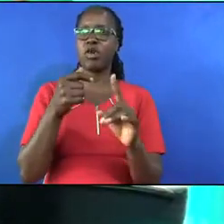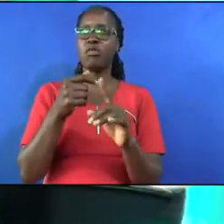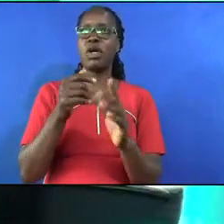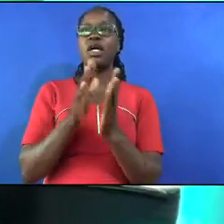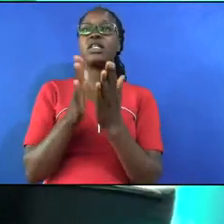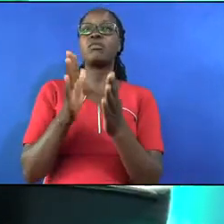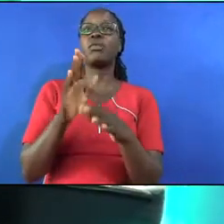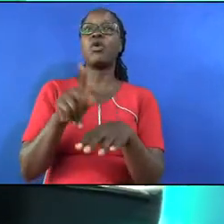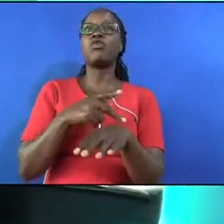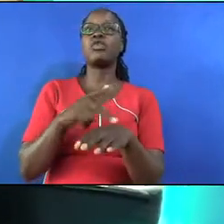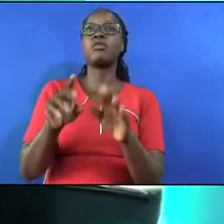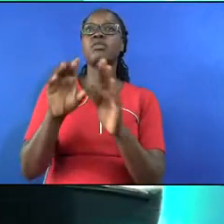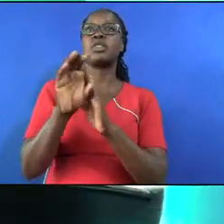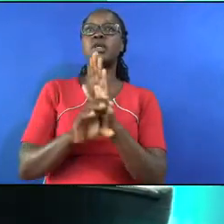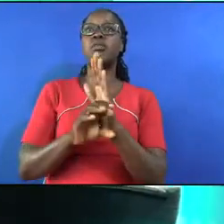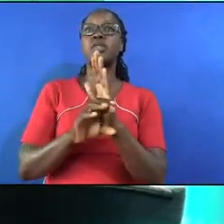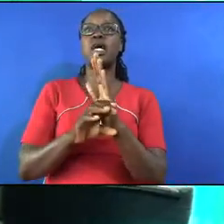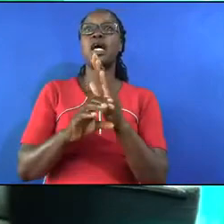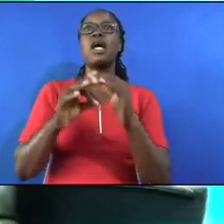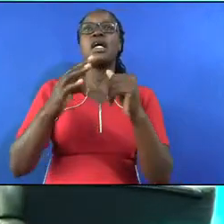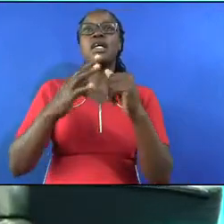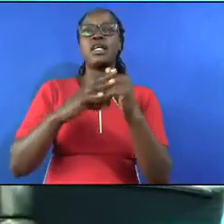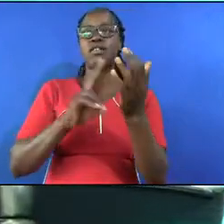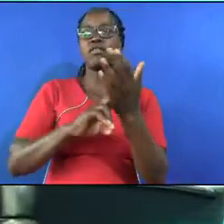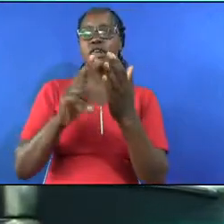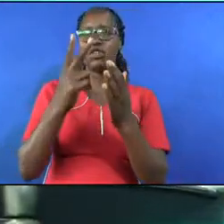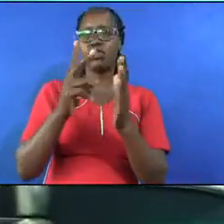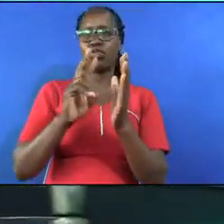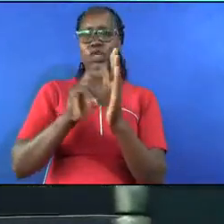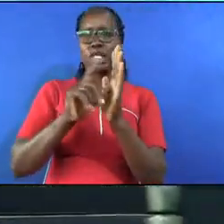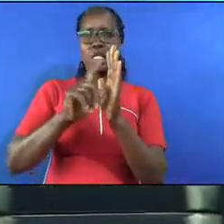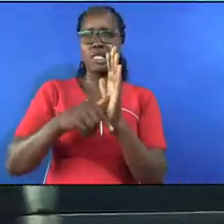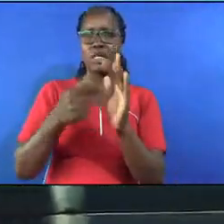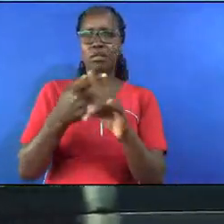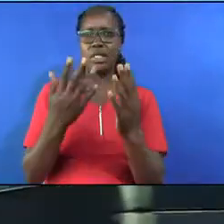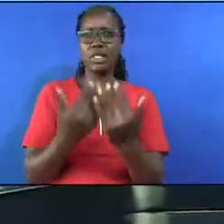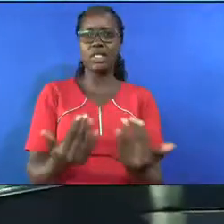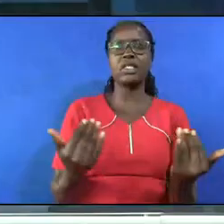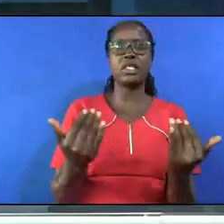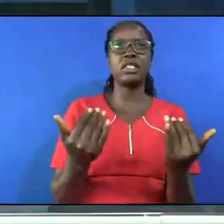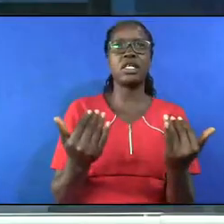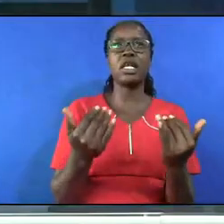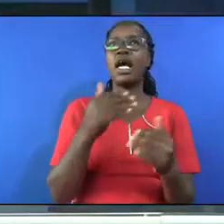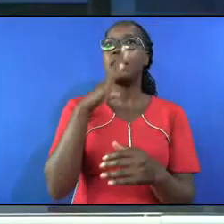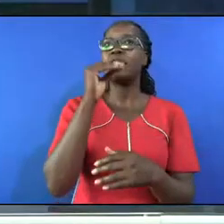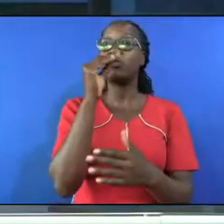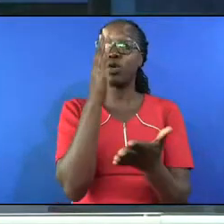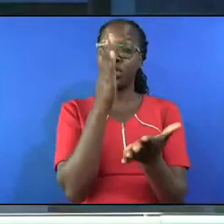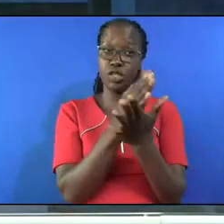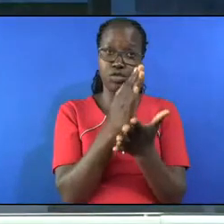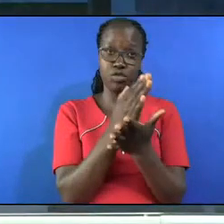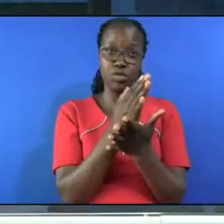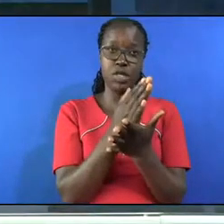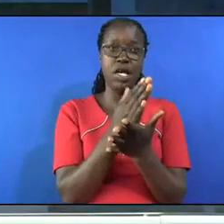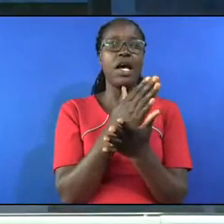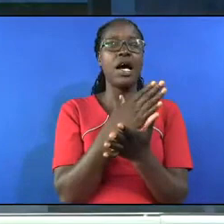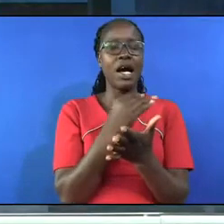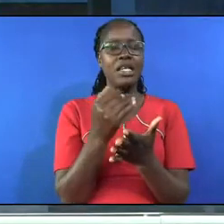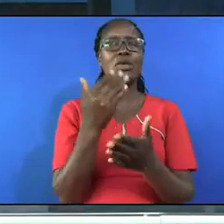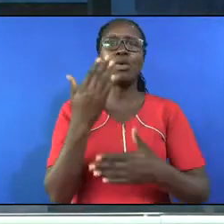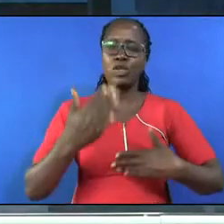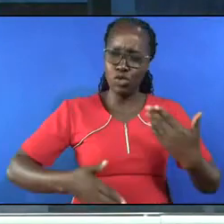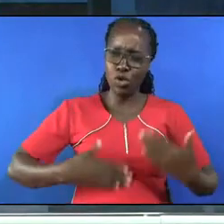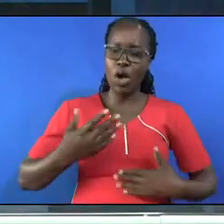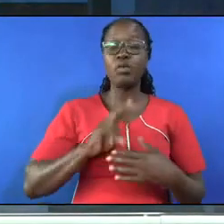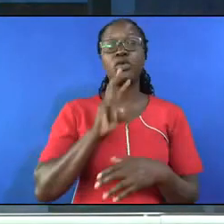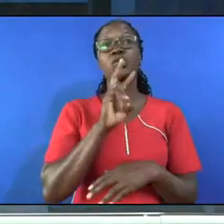chapter 8, verse 2. We shall read it later on. But we can see that the children spoke the truth, and they were so happy